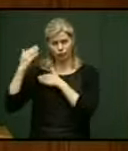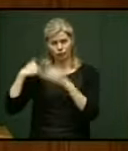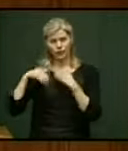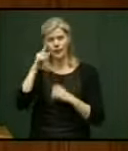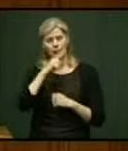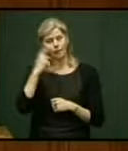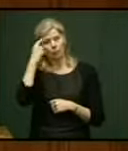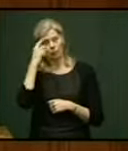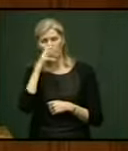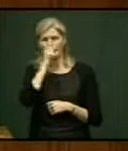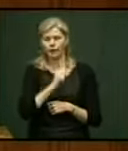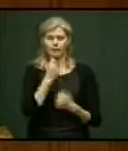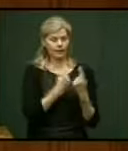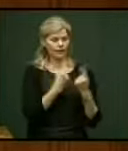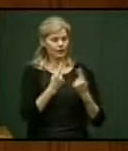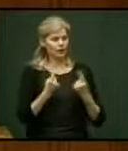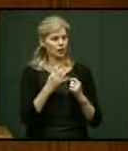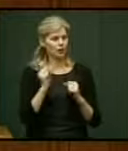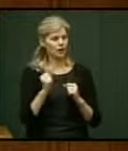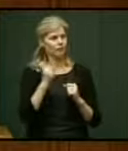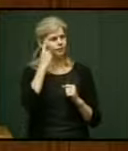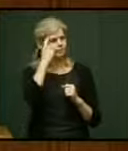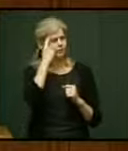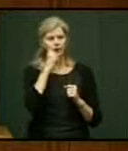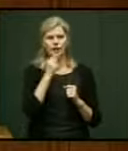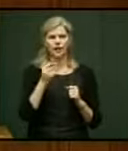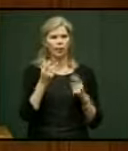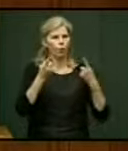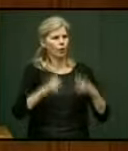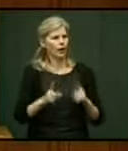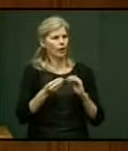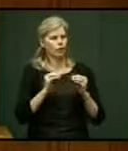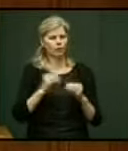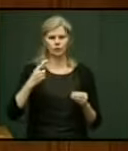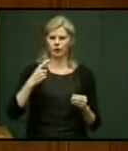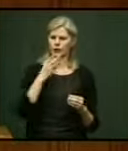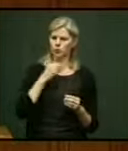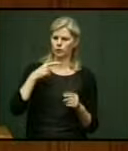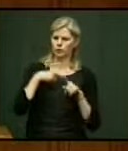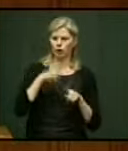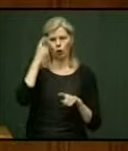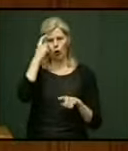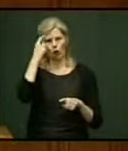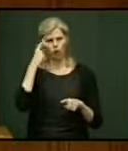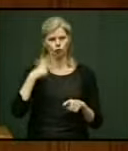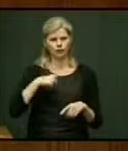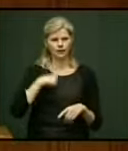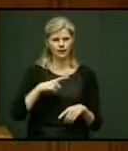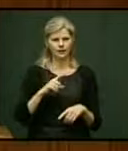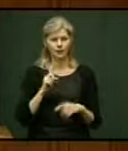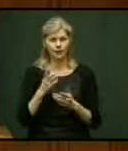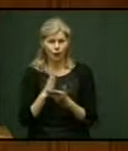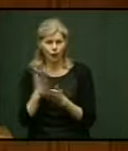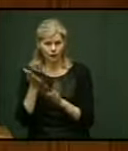to deduce the truth. However, the evidence from psychology does not support this. In fact, people do